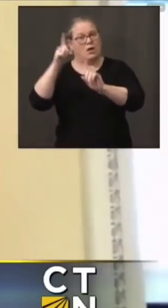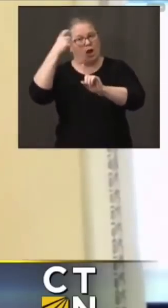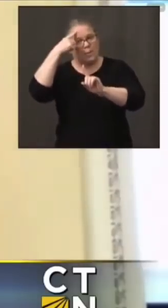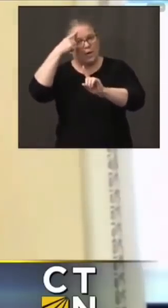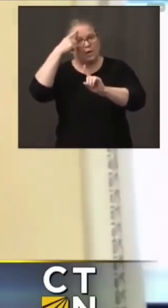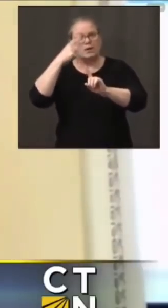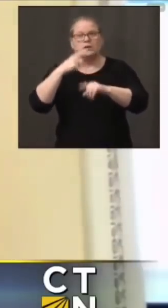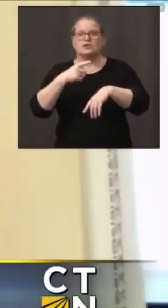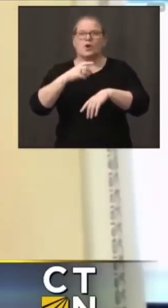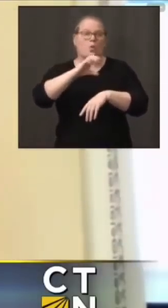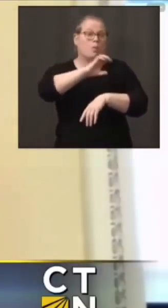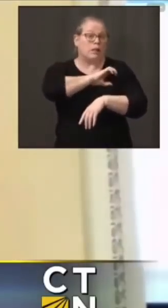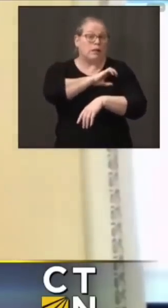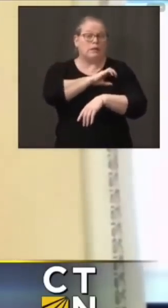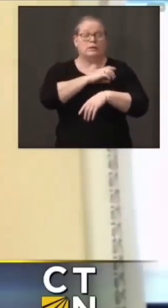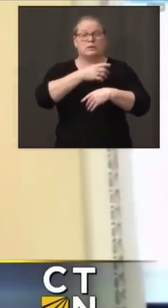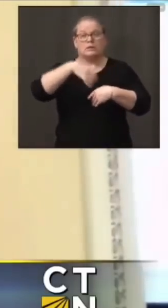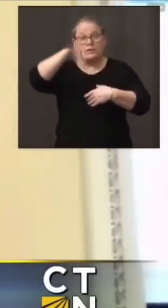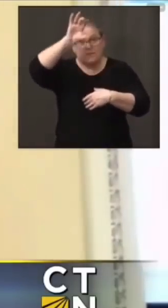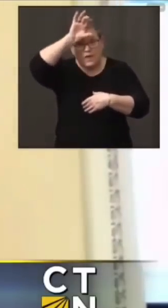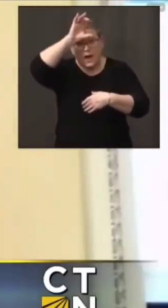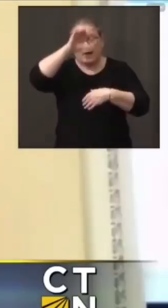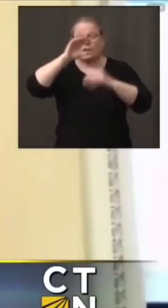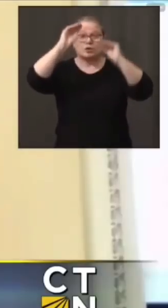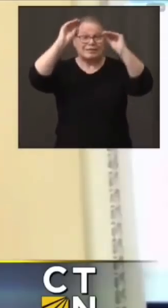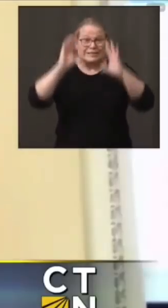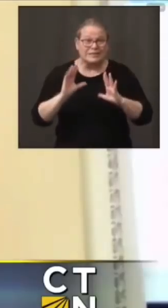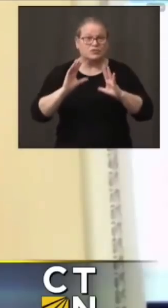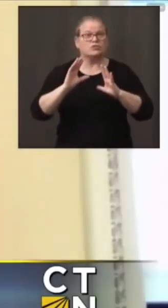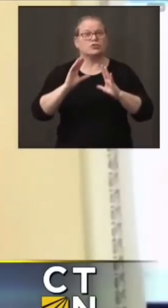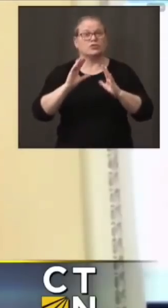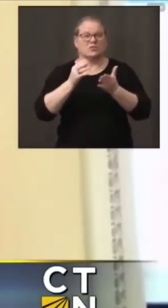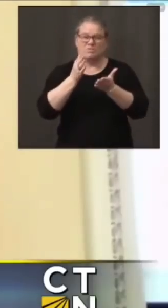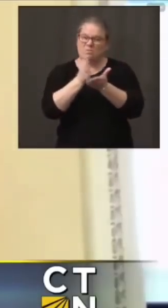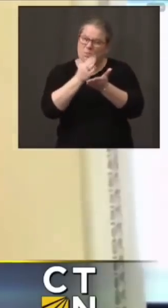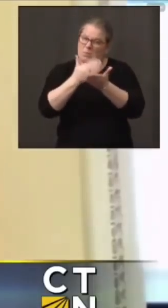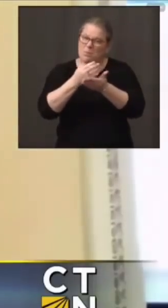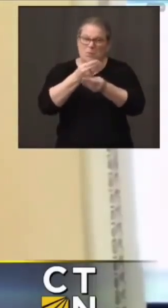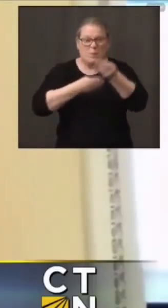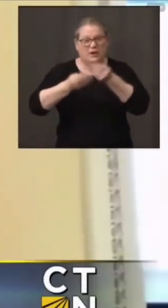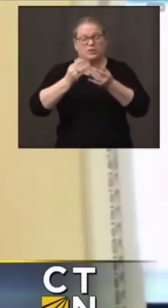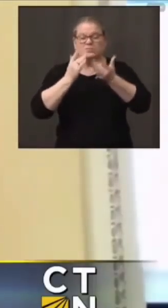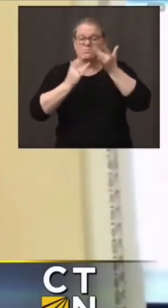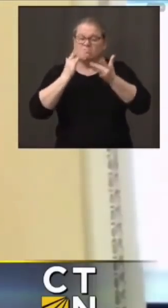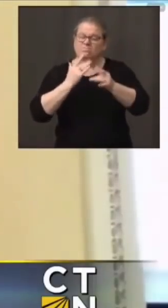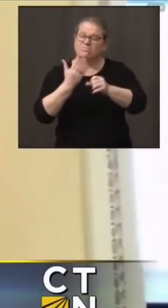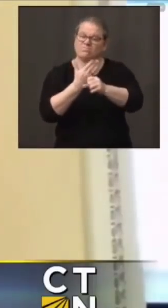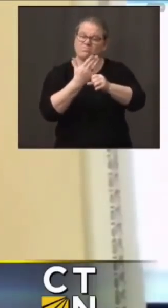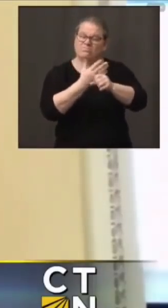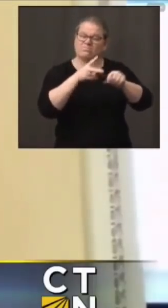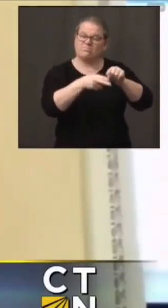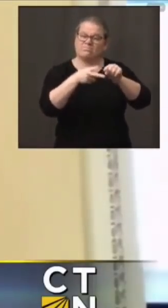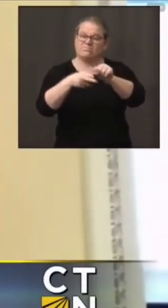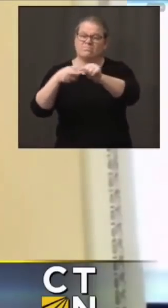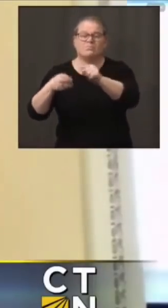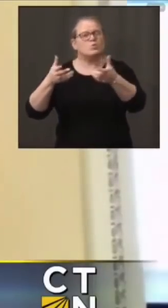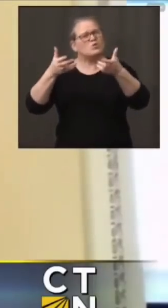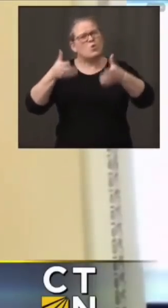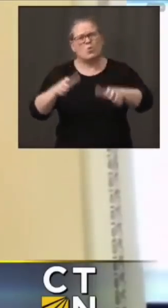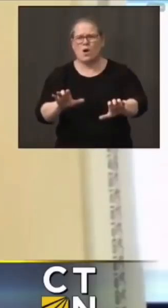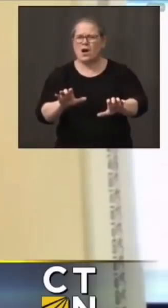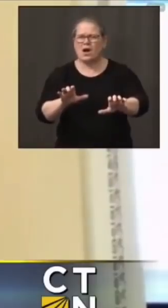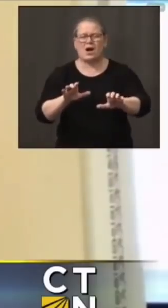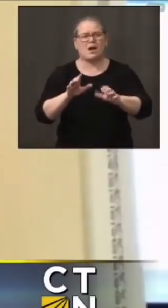fire, teachers, and others because our communities cannot lose essential